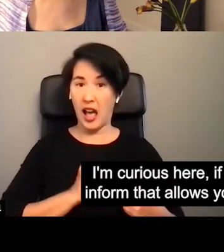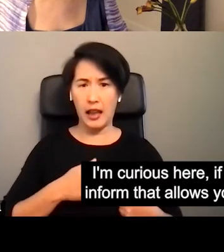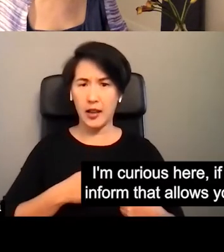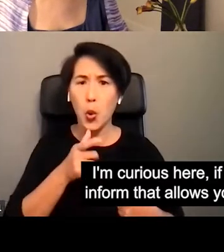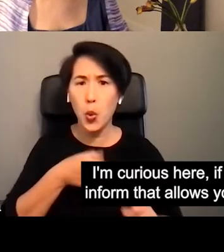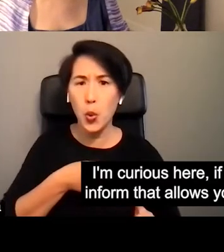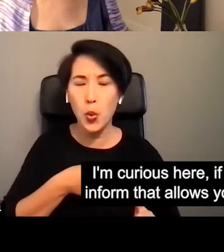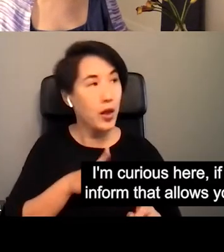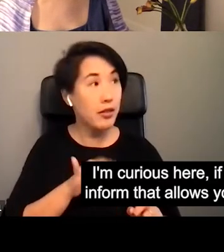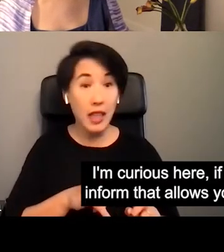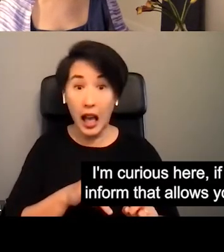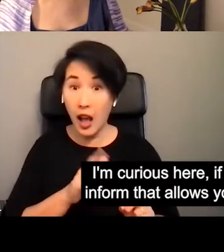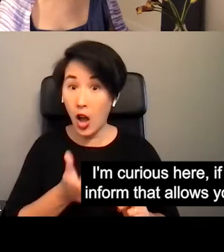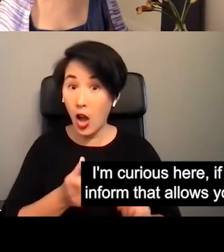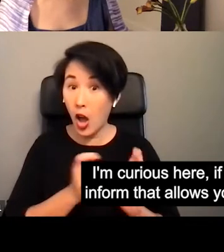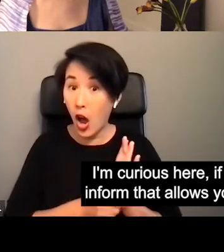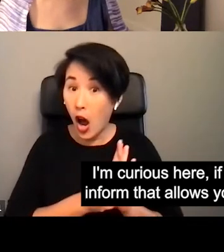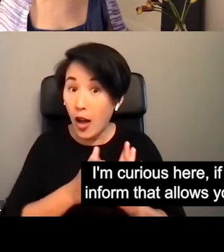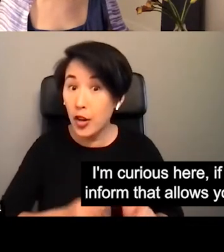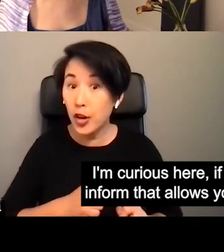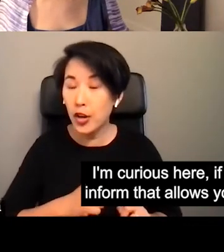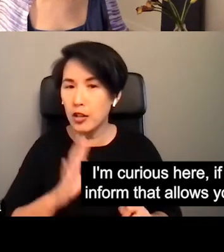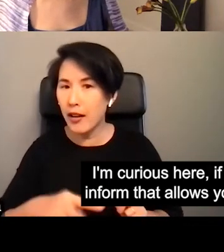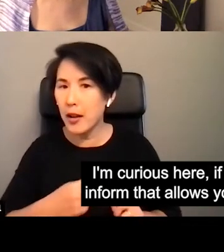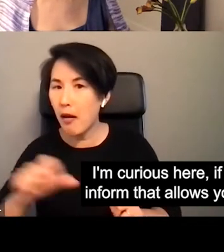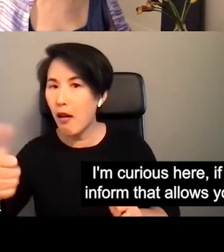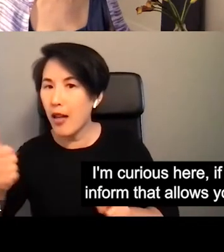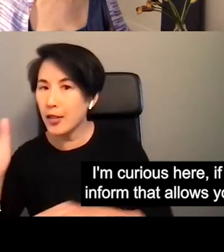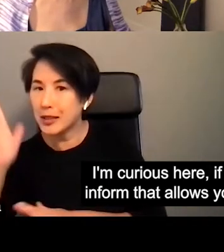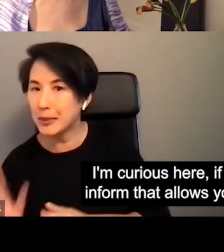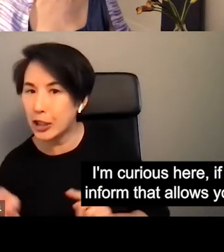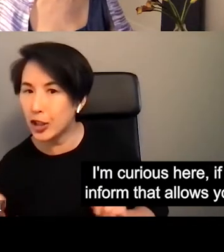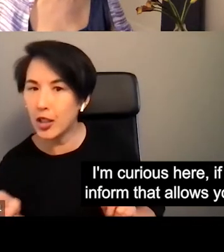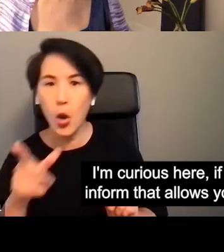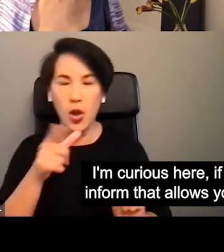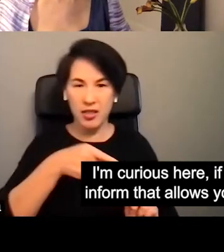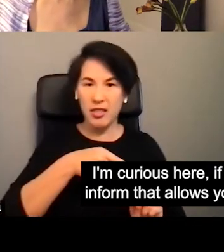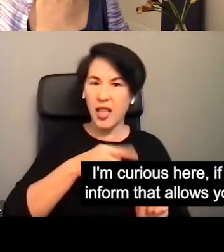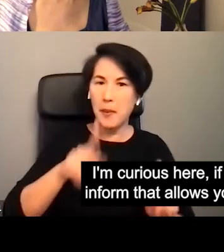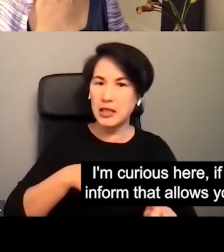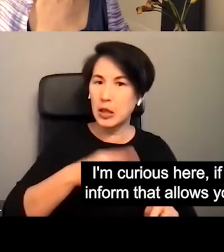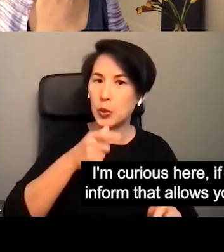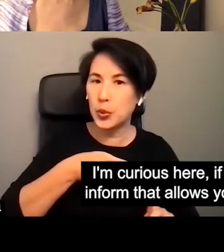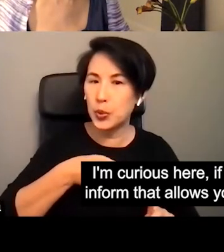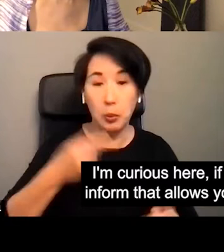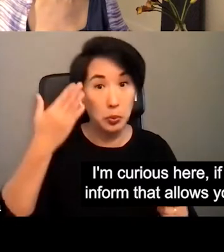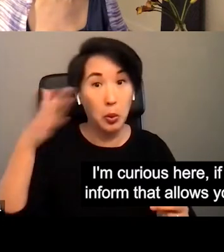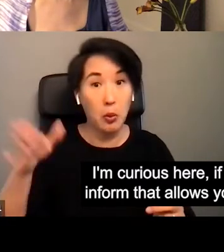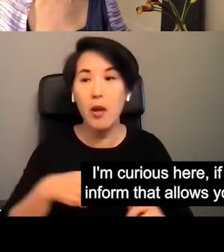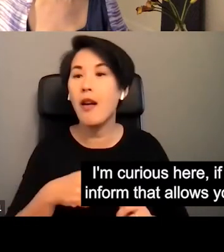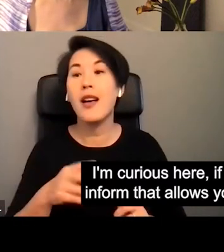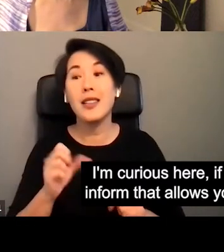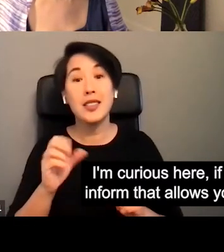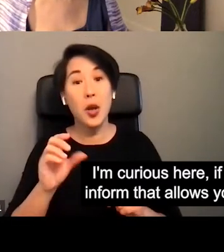speaker. I'm curious here, if the lyrical is this genre and form that allows you to